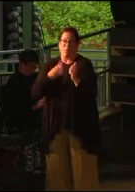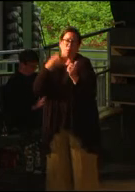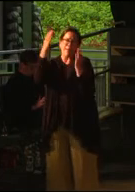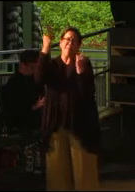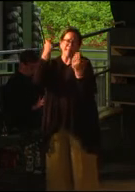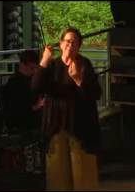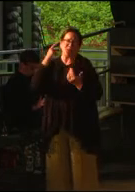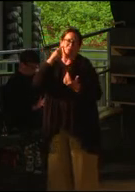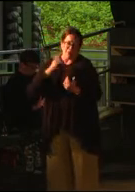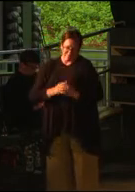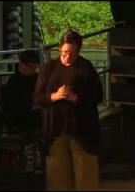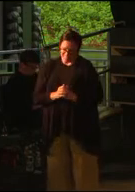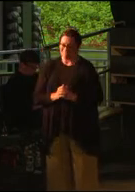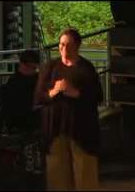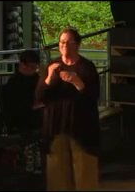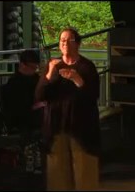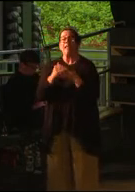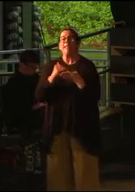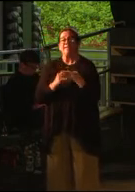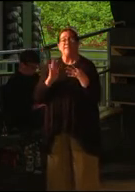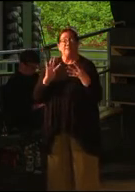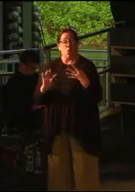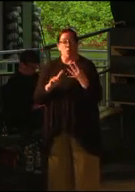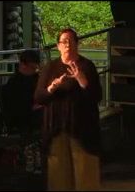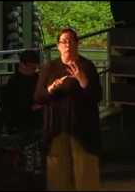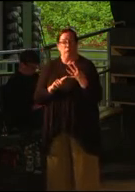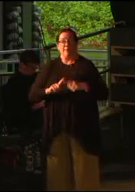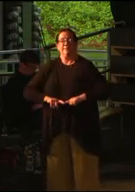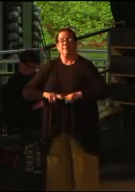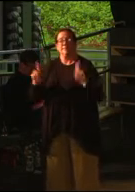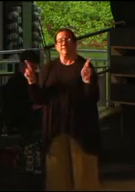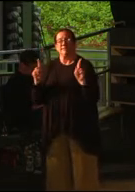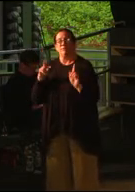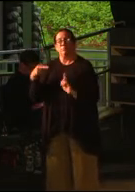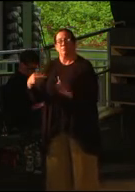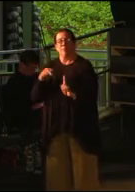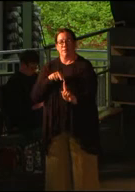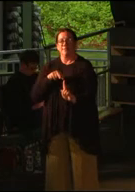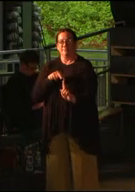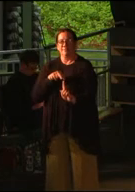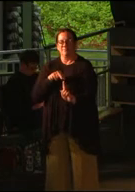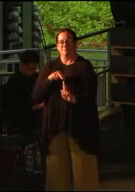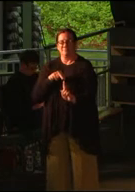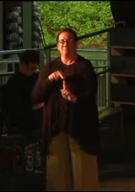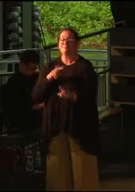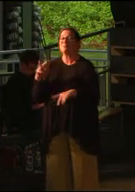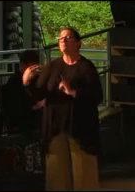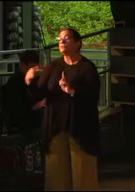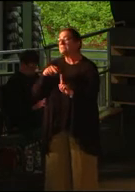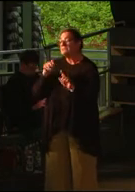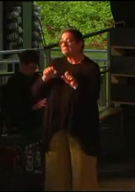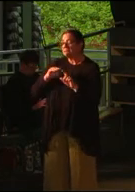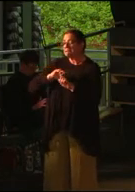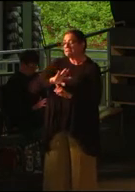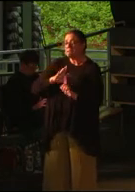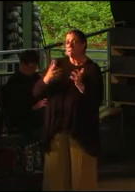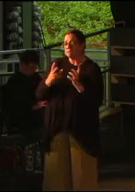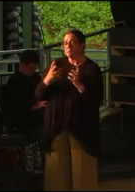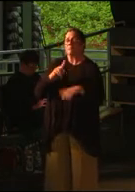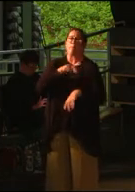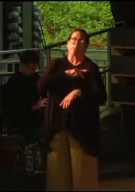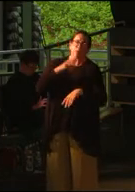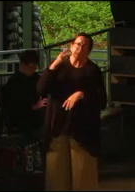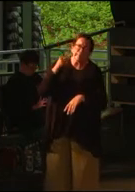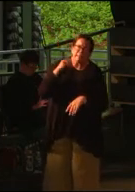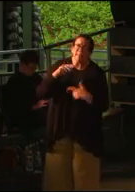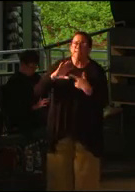Lesson four, differing perspectives. Perspectives can be shaped by personal experiences, cultural